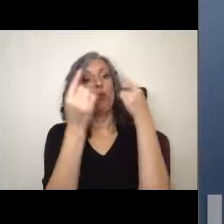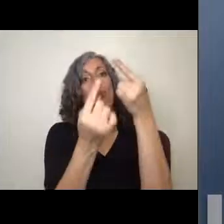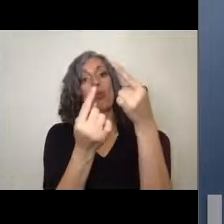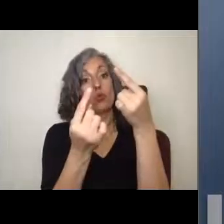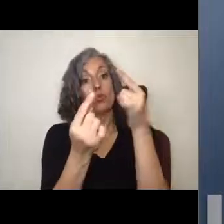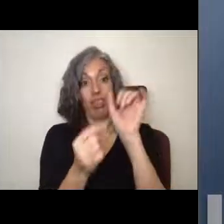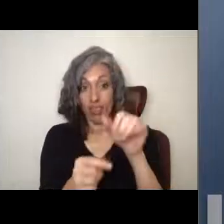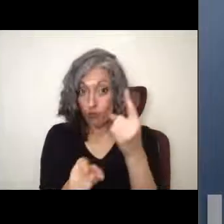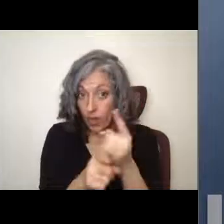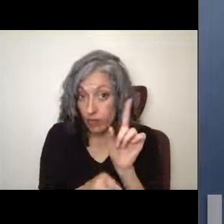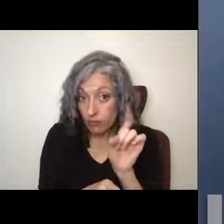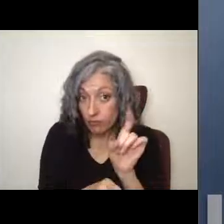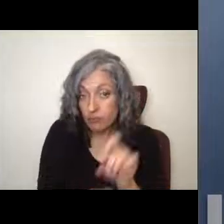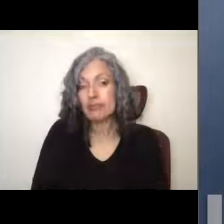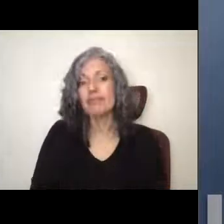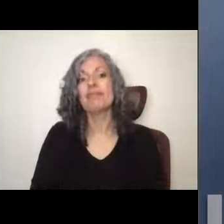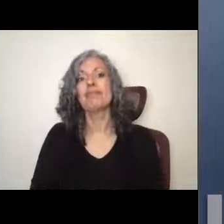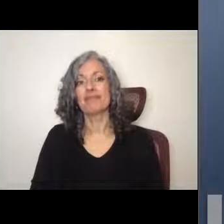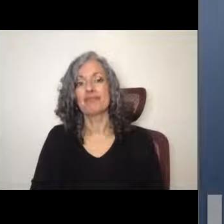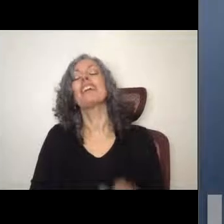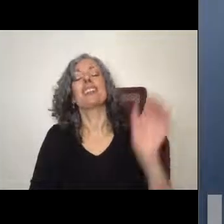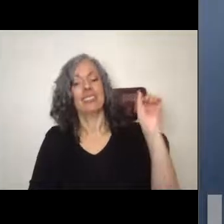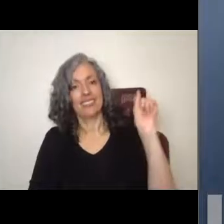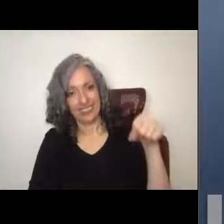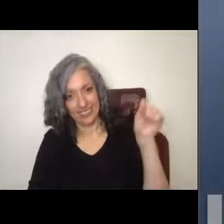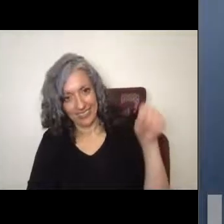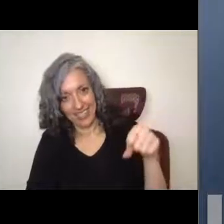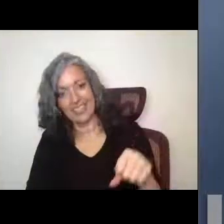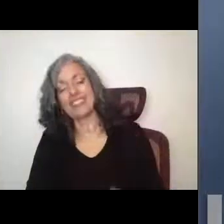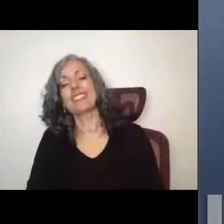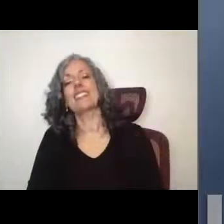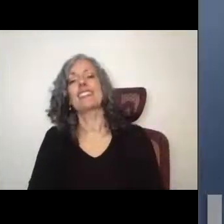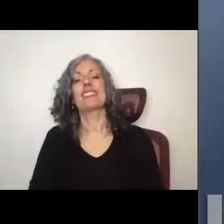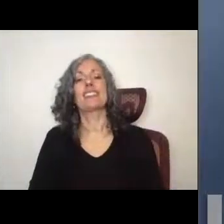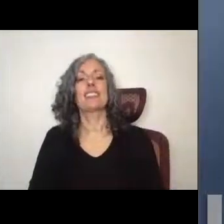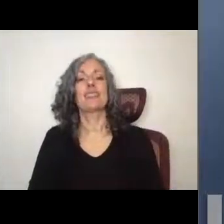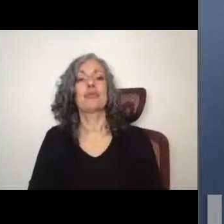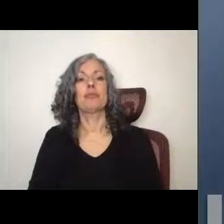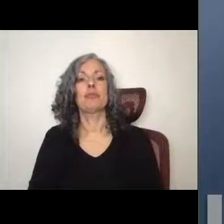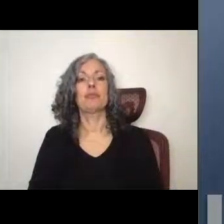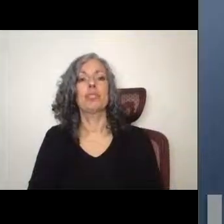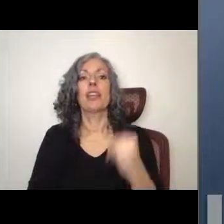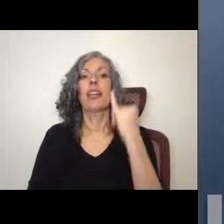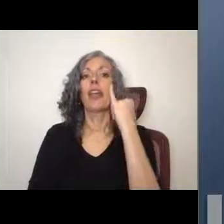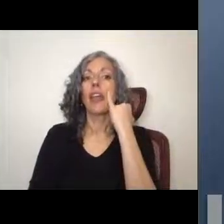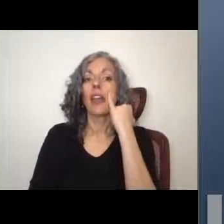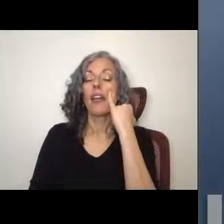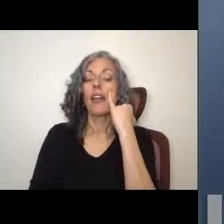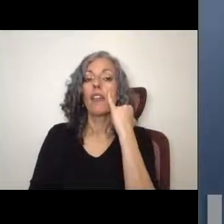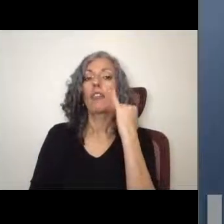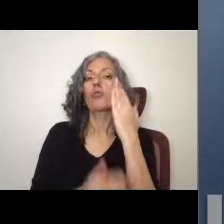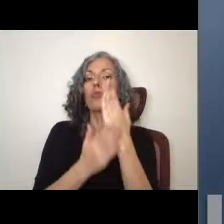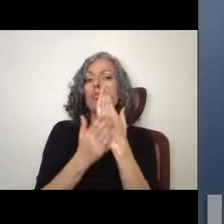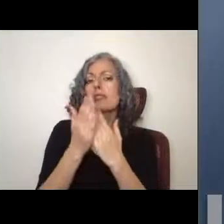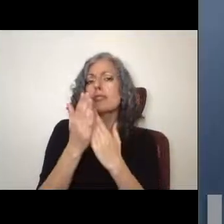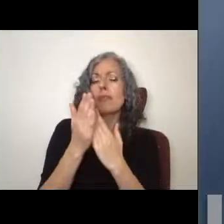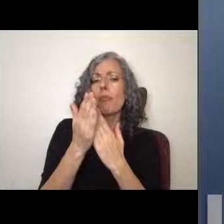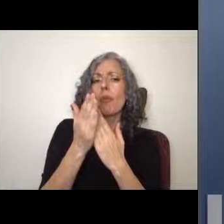correct? So I'll say yes, and if there is a segment of a project that is related to